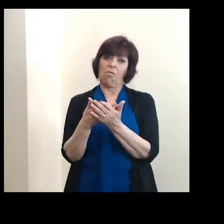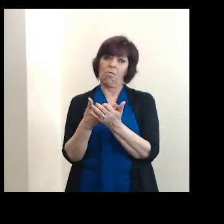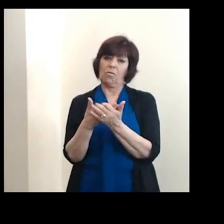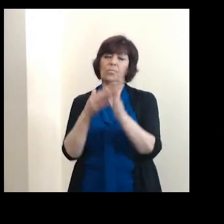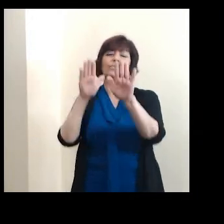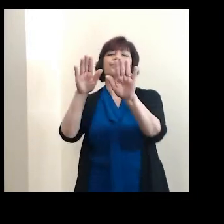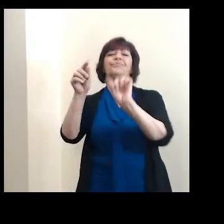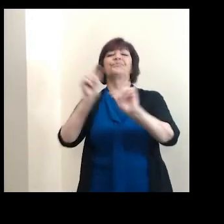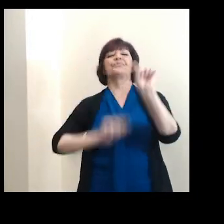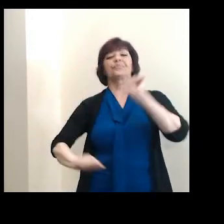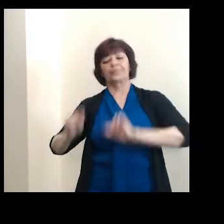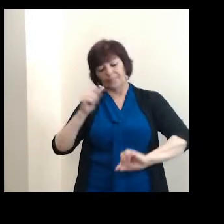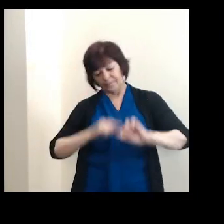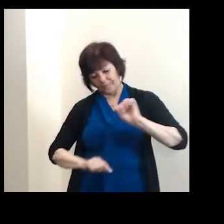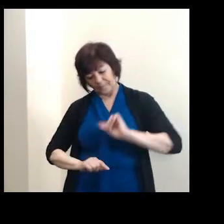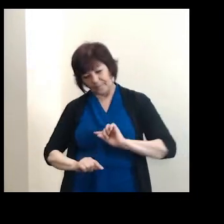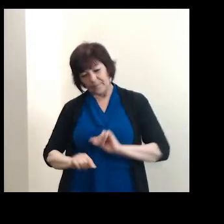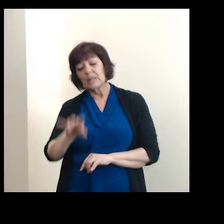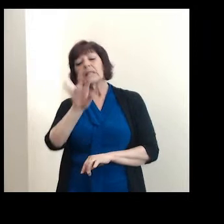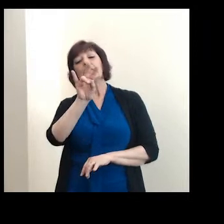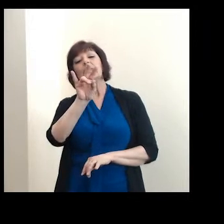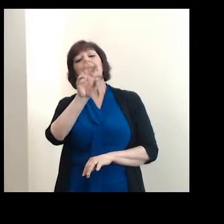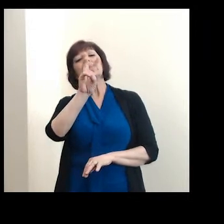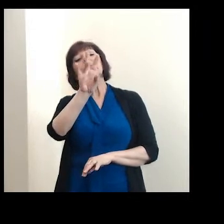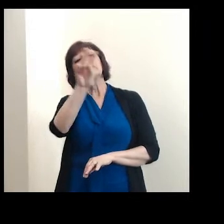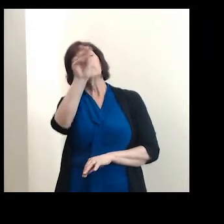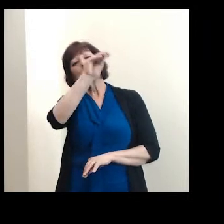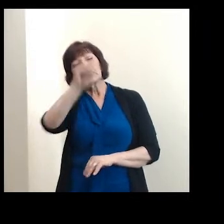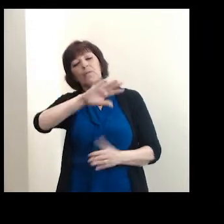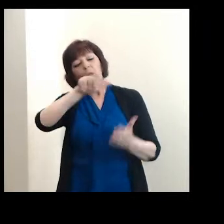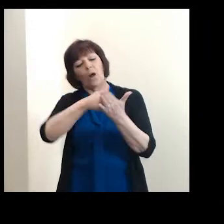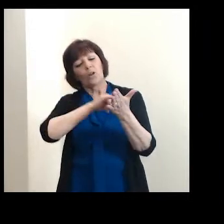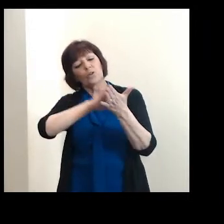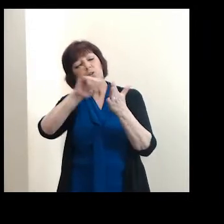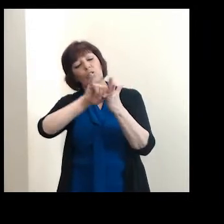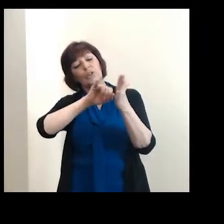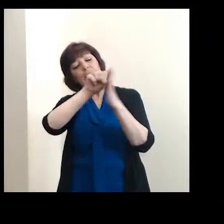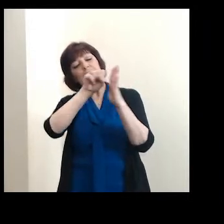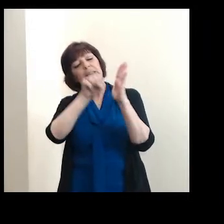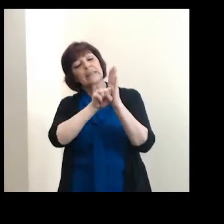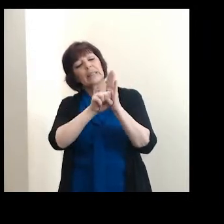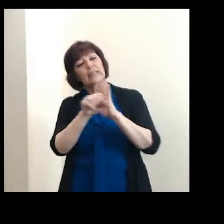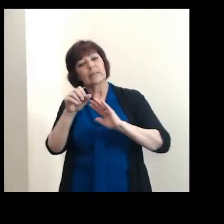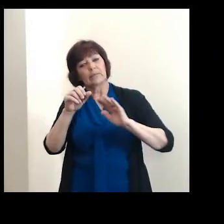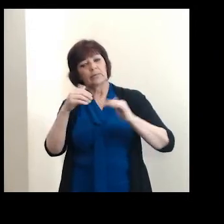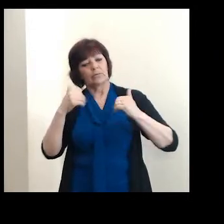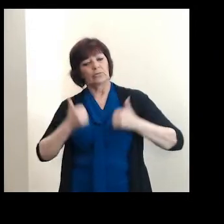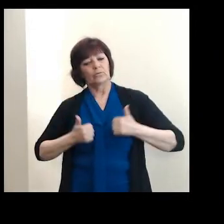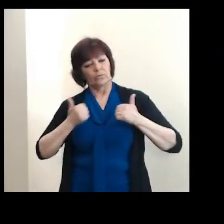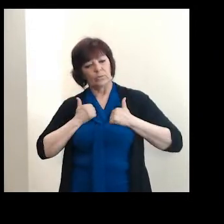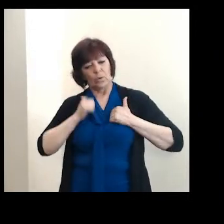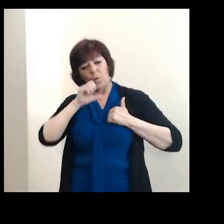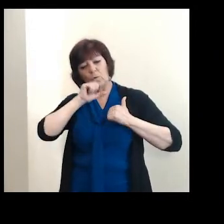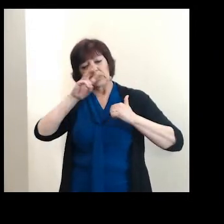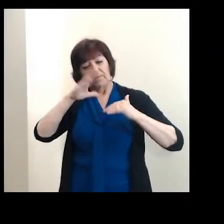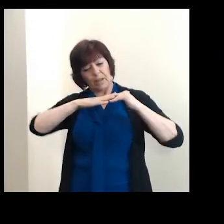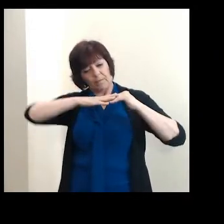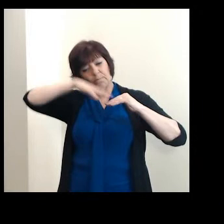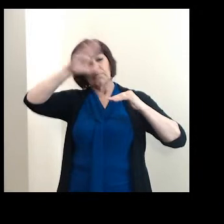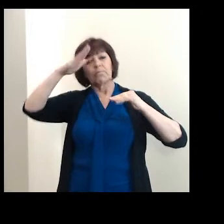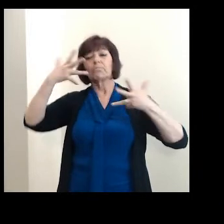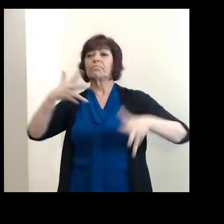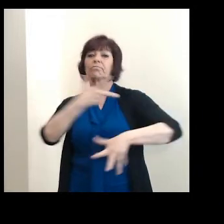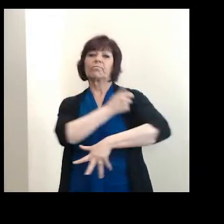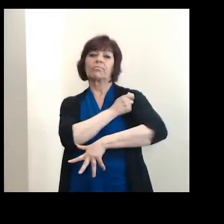let me backtrack. 67% of all New York State residents age 65 and above have been vaccinated. We think